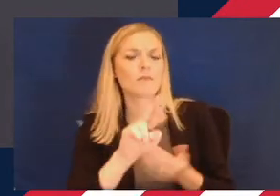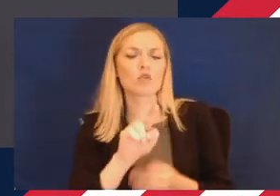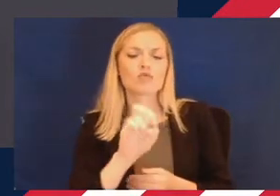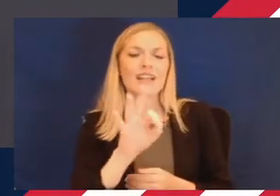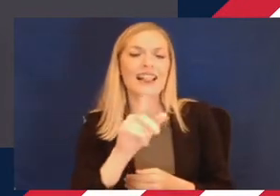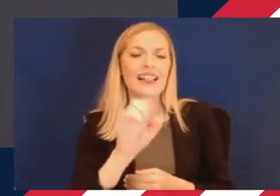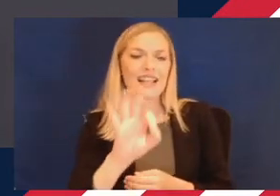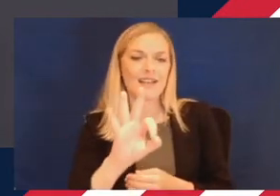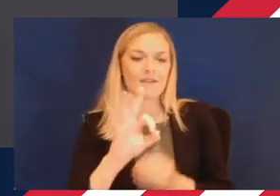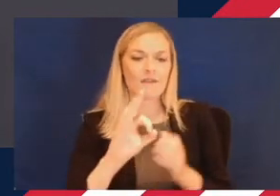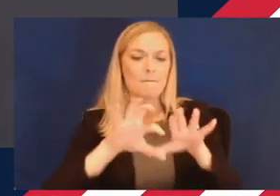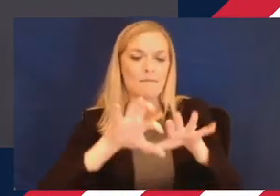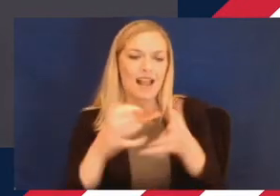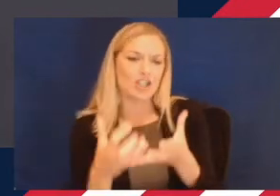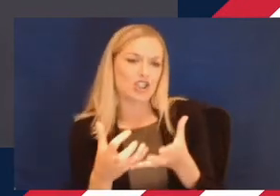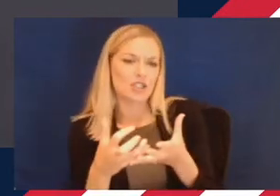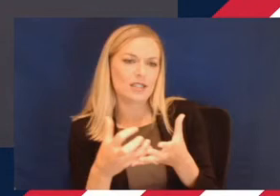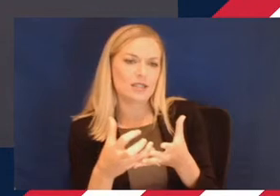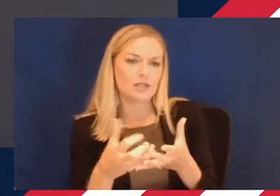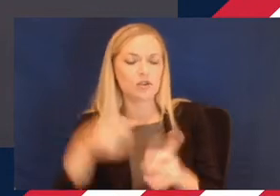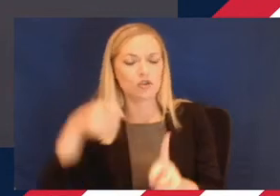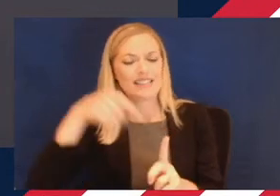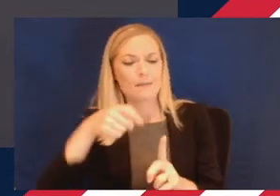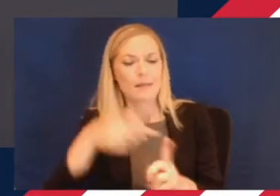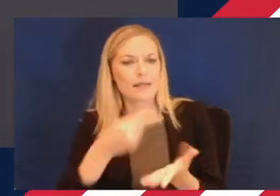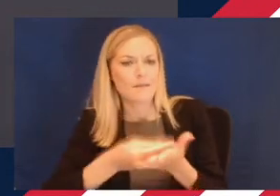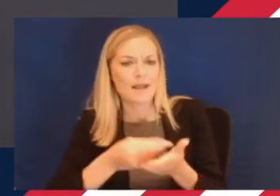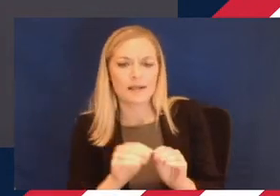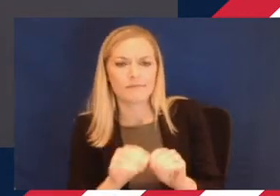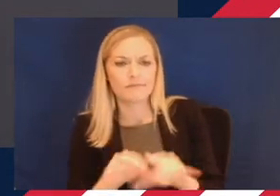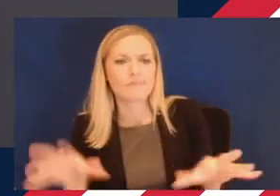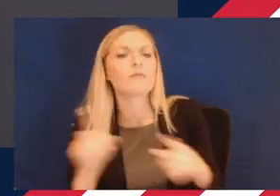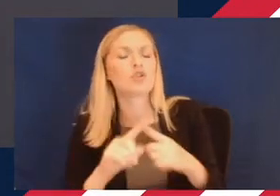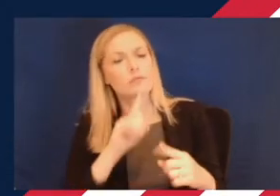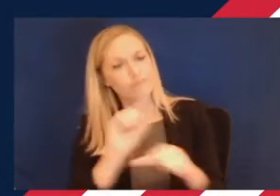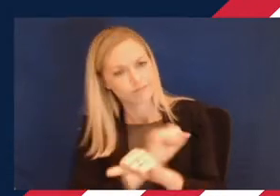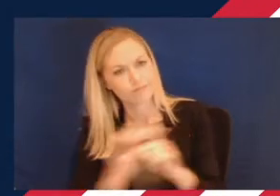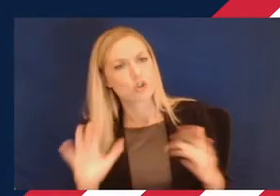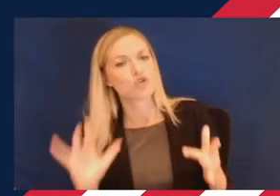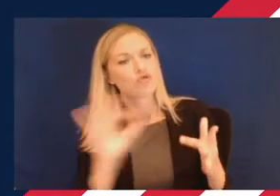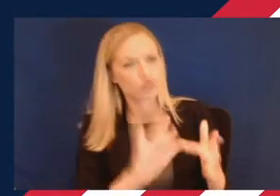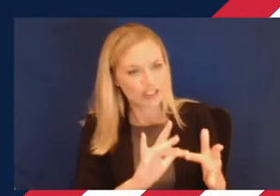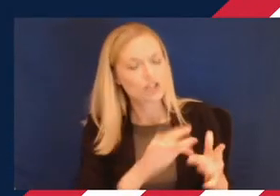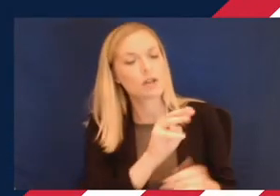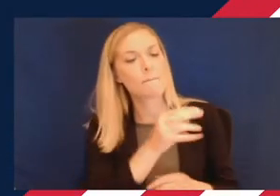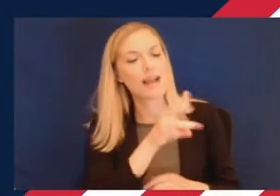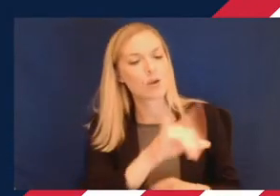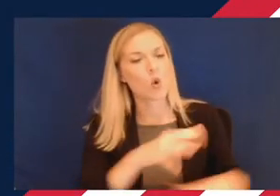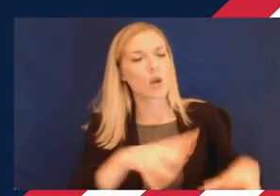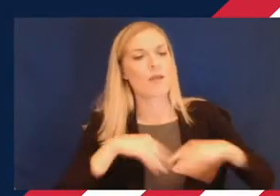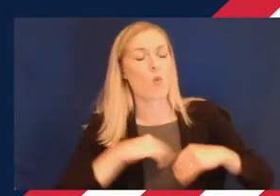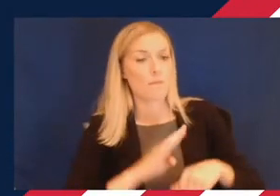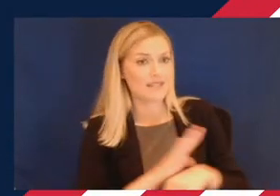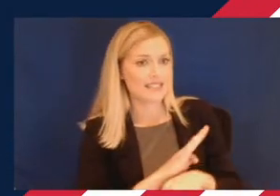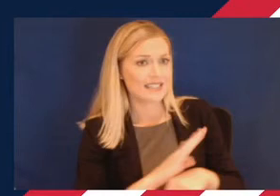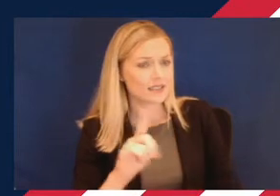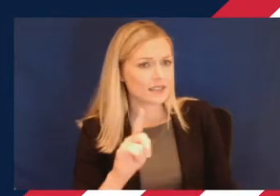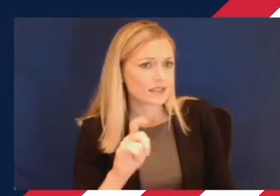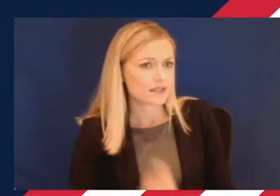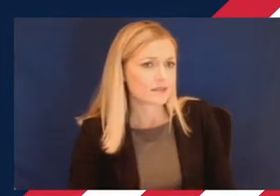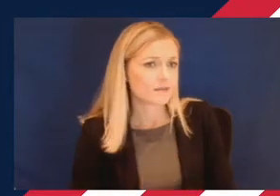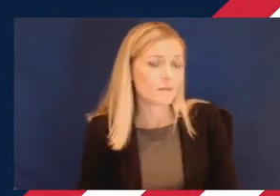more inclusive and to really reach the minority-owned businesses? Well, I think having